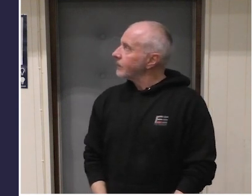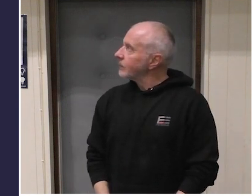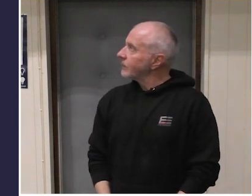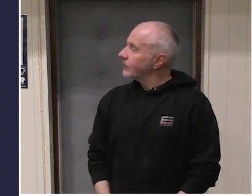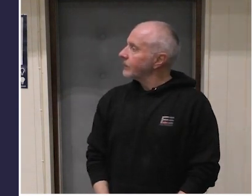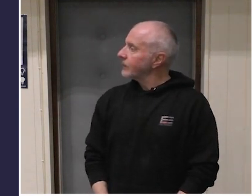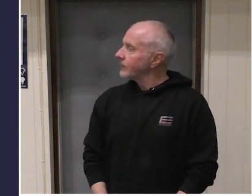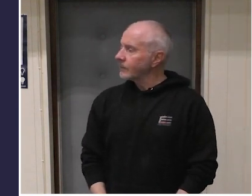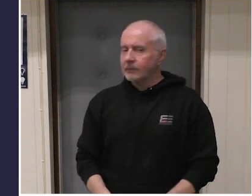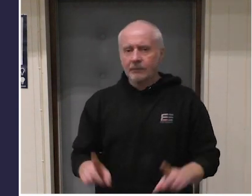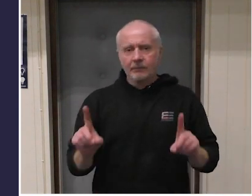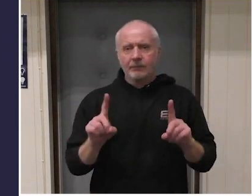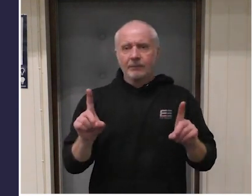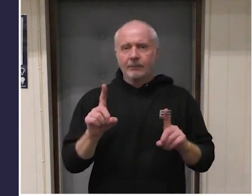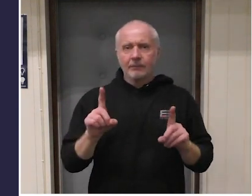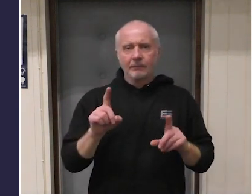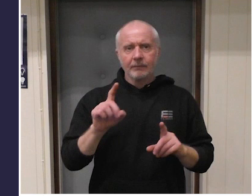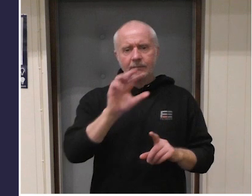it begs the question, what is life